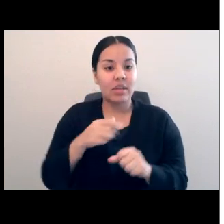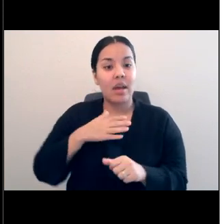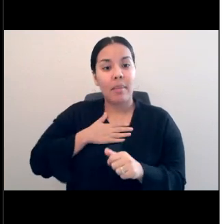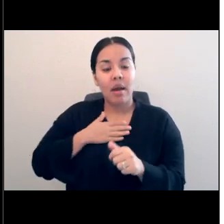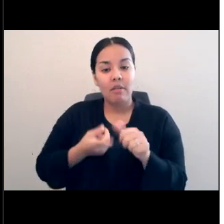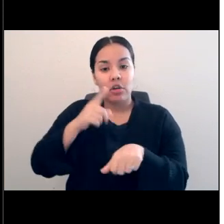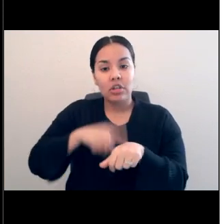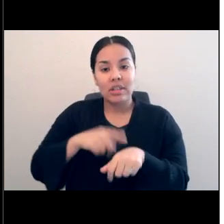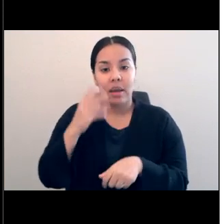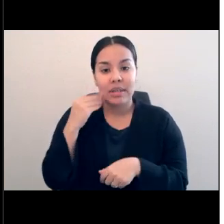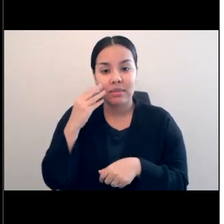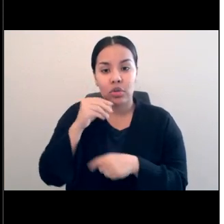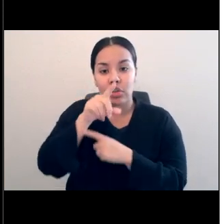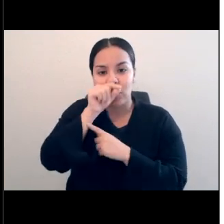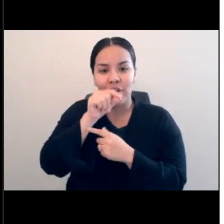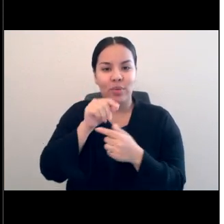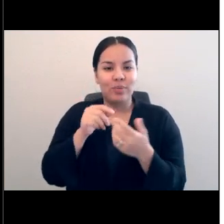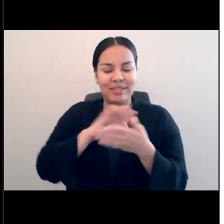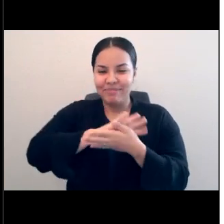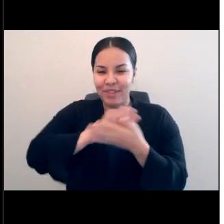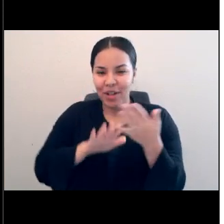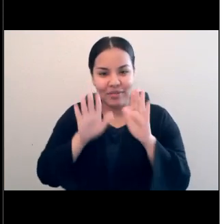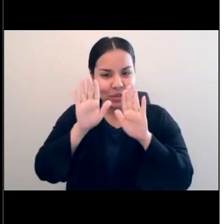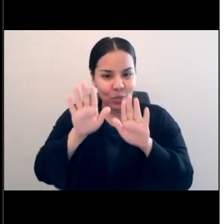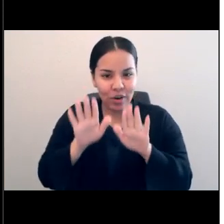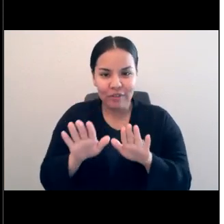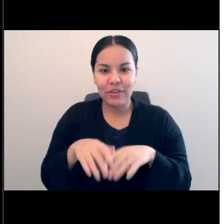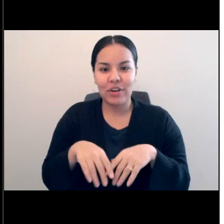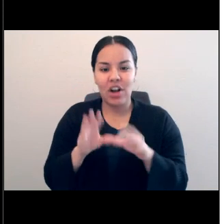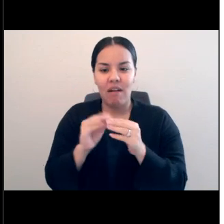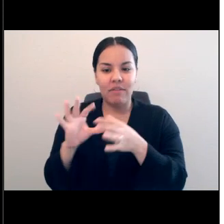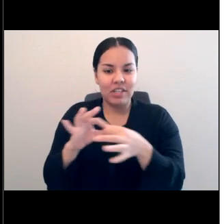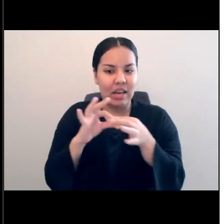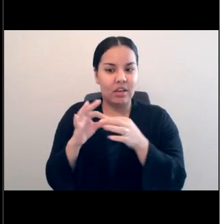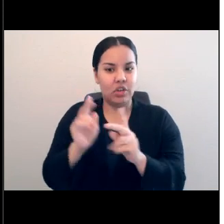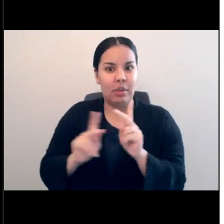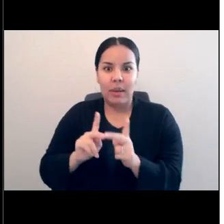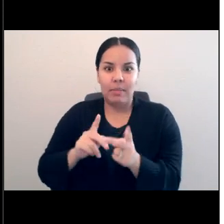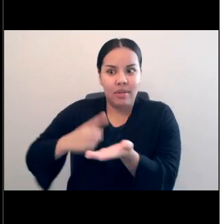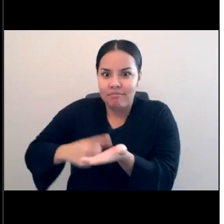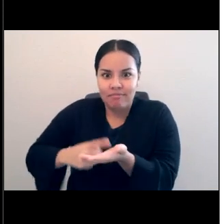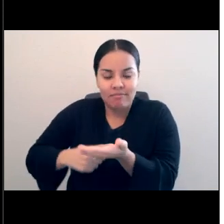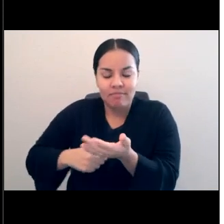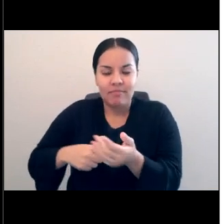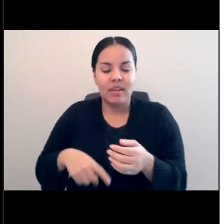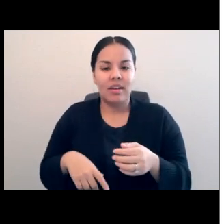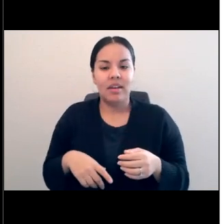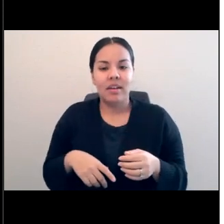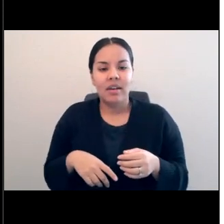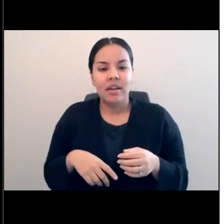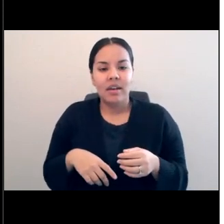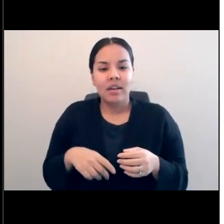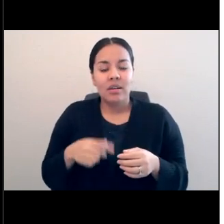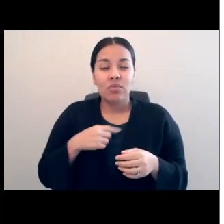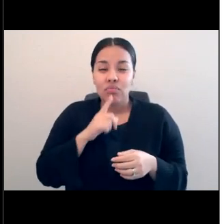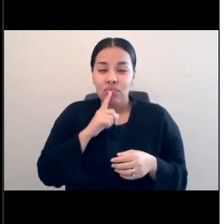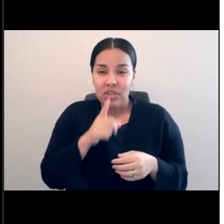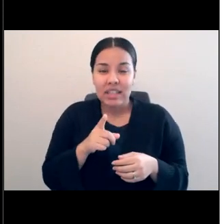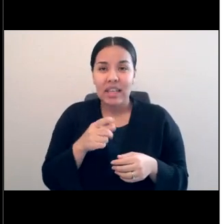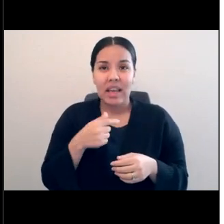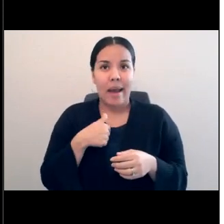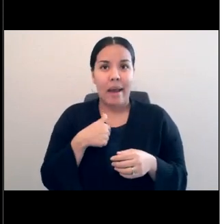experiences on Twitter were all of these wonderful conference connections that people have been talking about. And I was really off